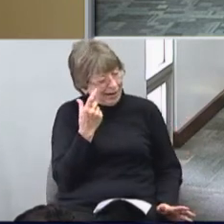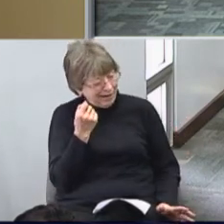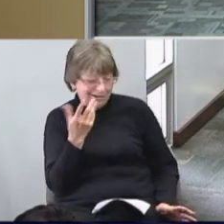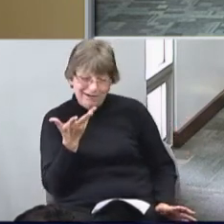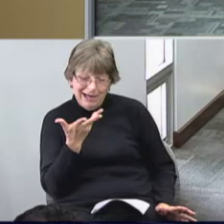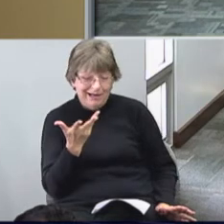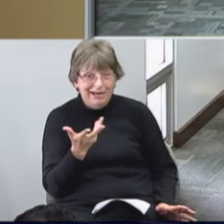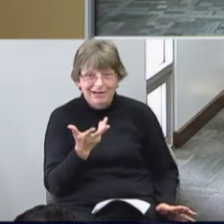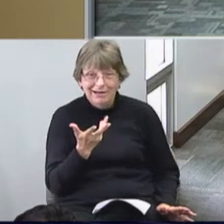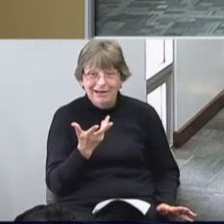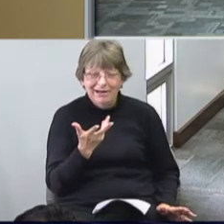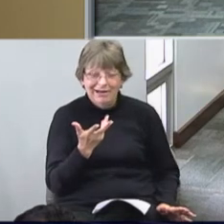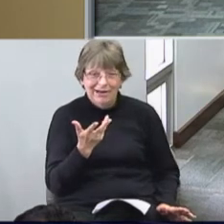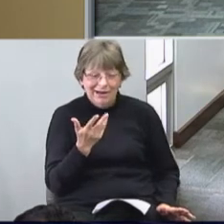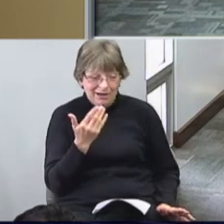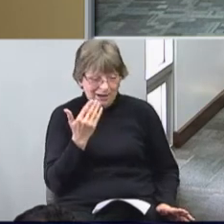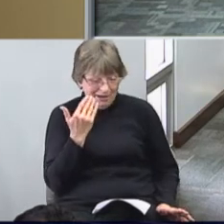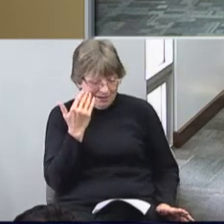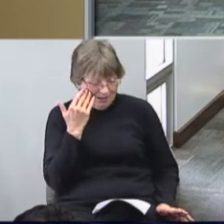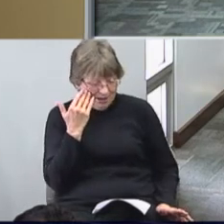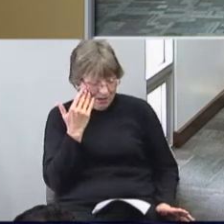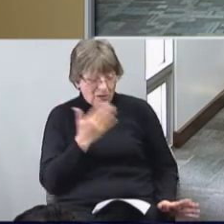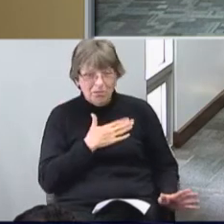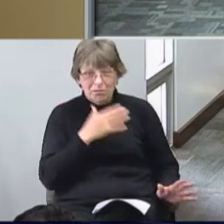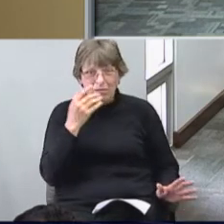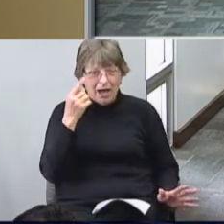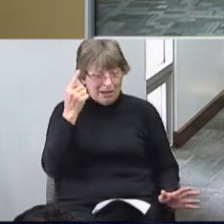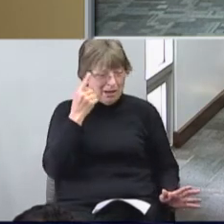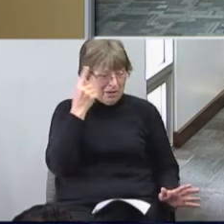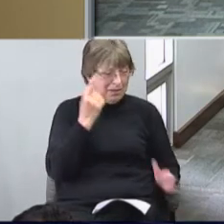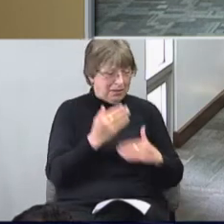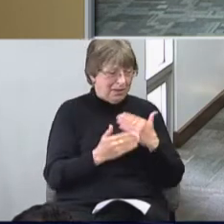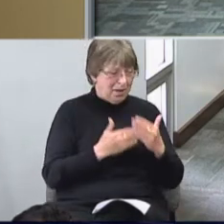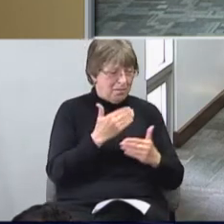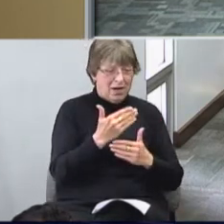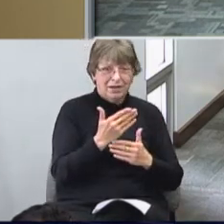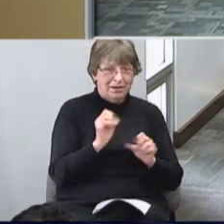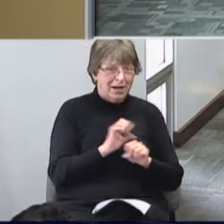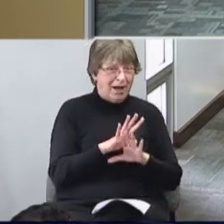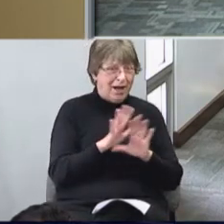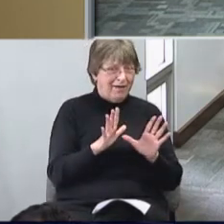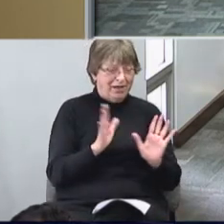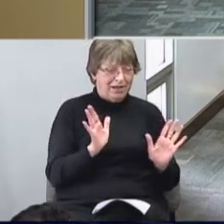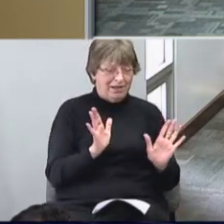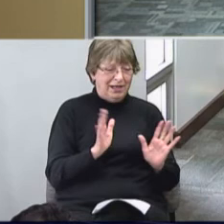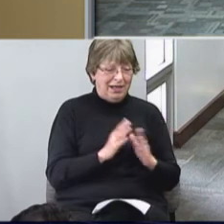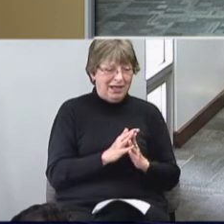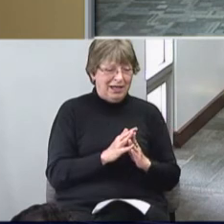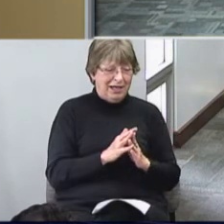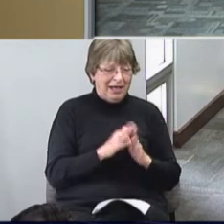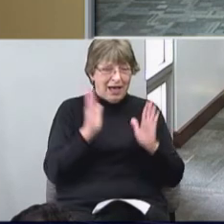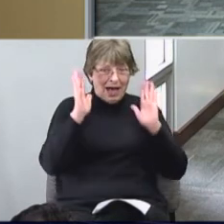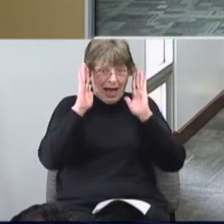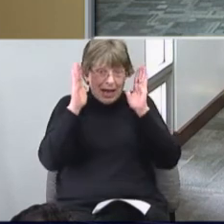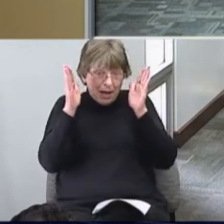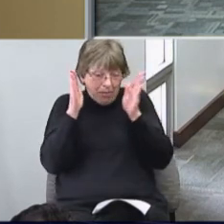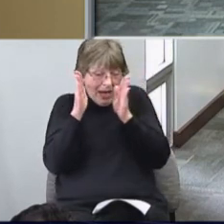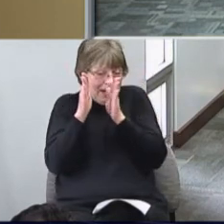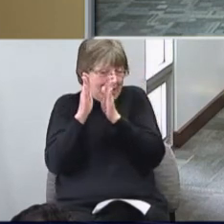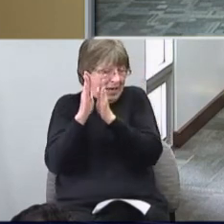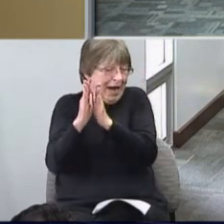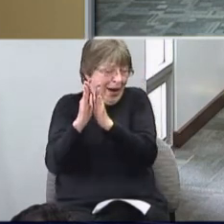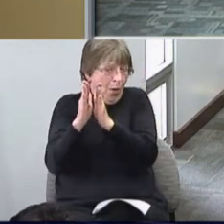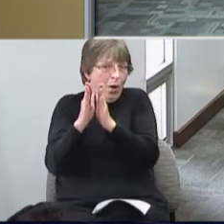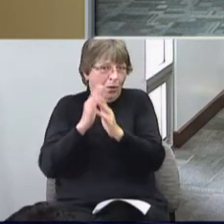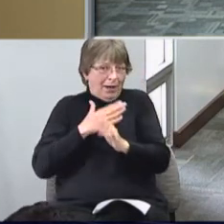far as kind of my thought process, because I obviously am fairly narrow in my appreciation for